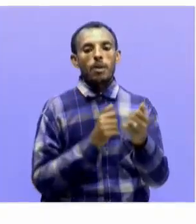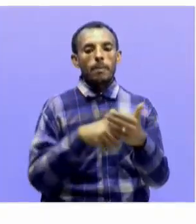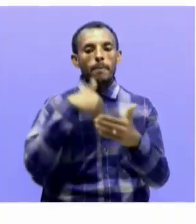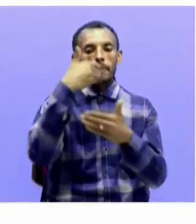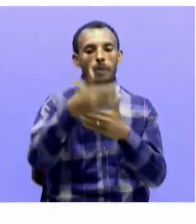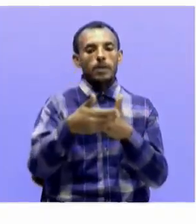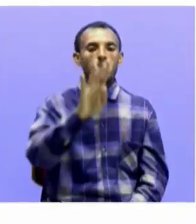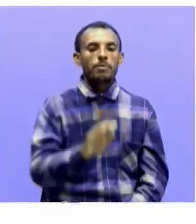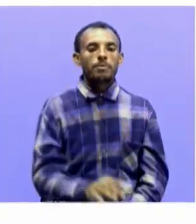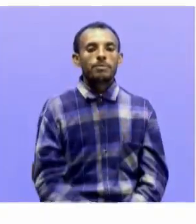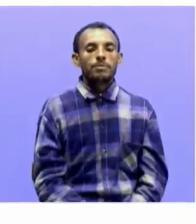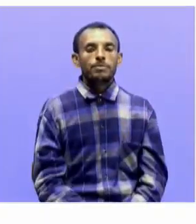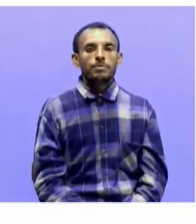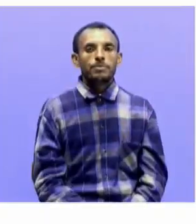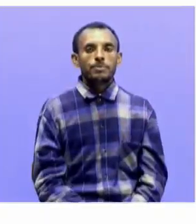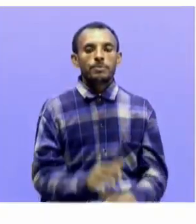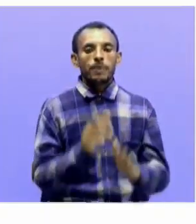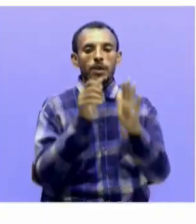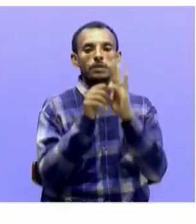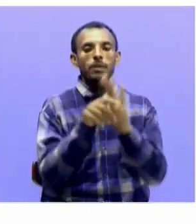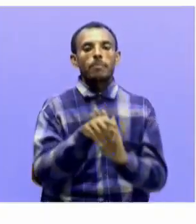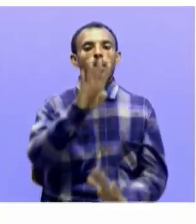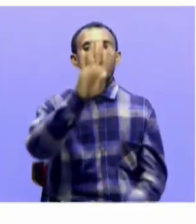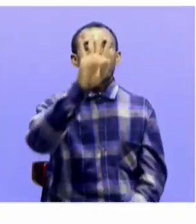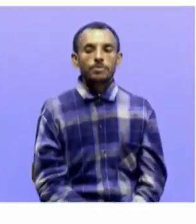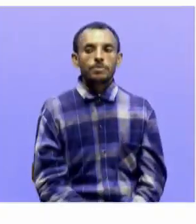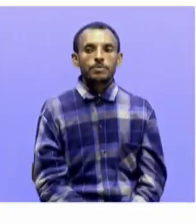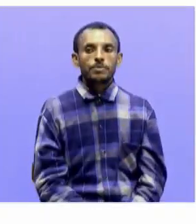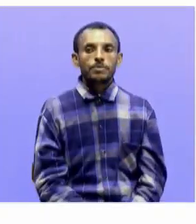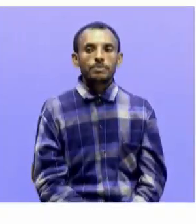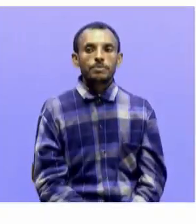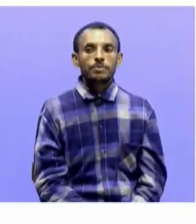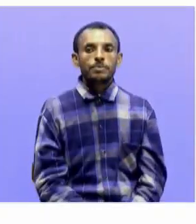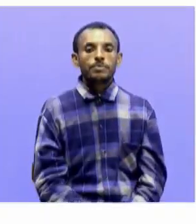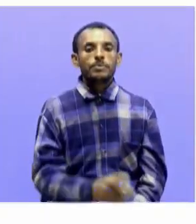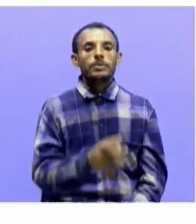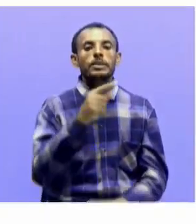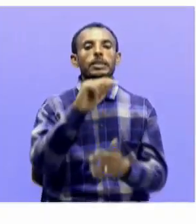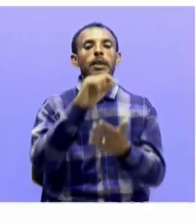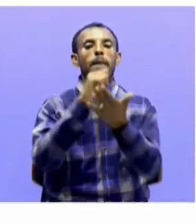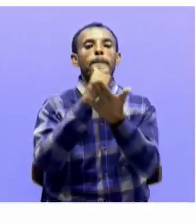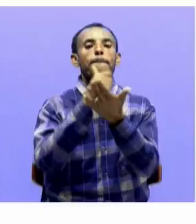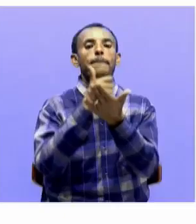next example. Example 4. The mean